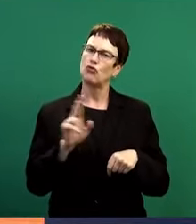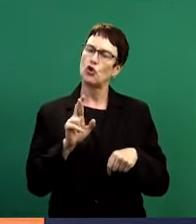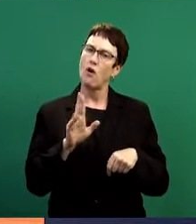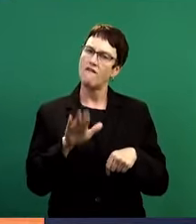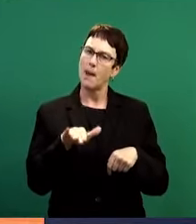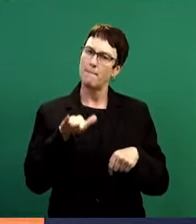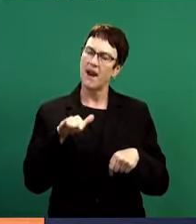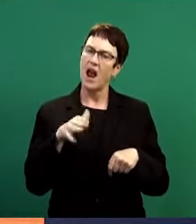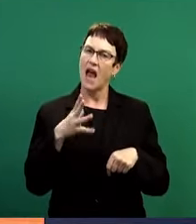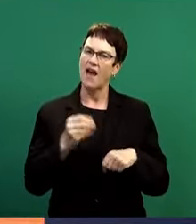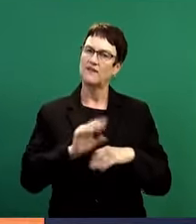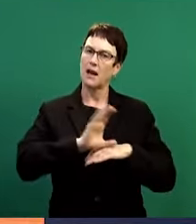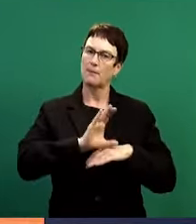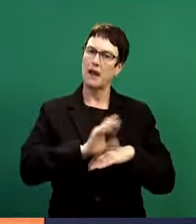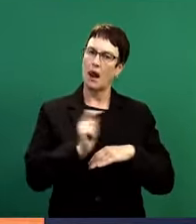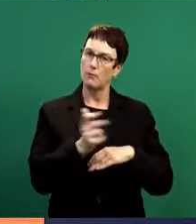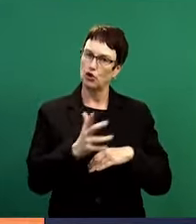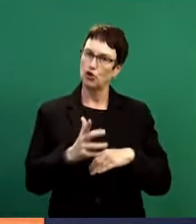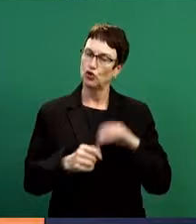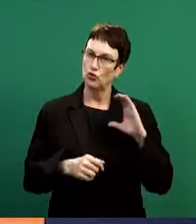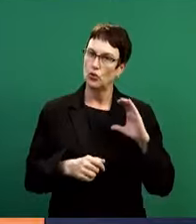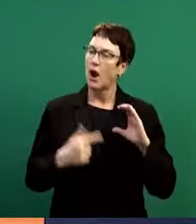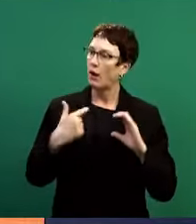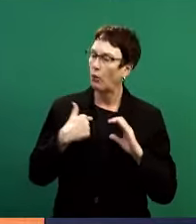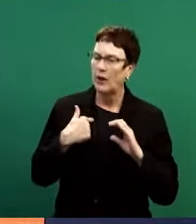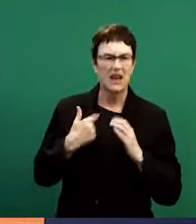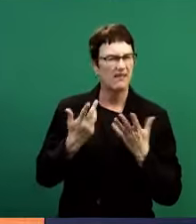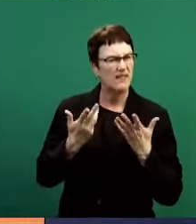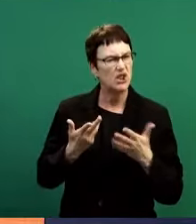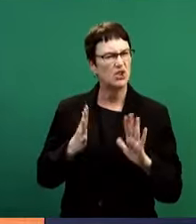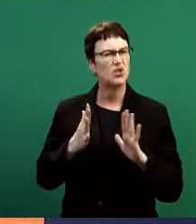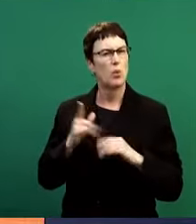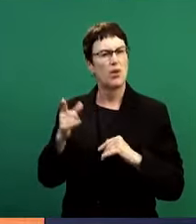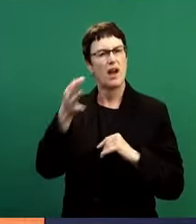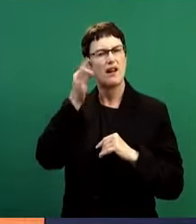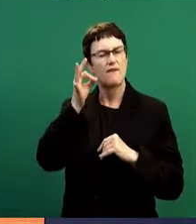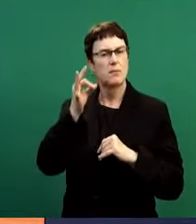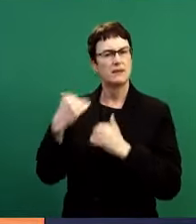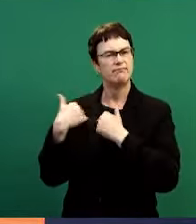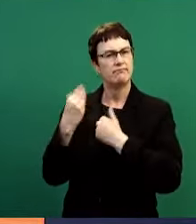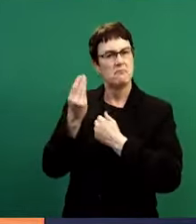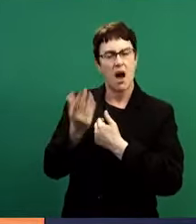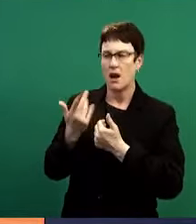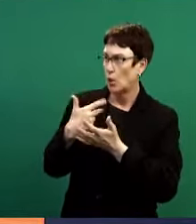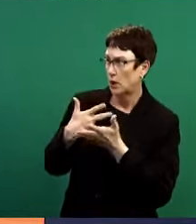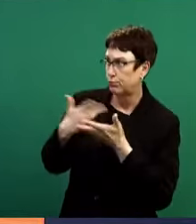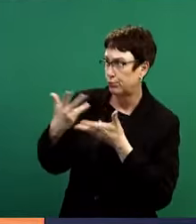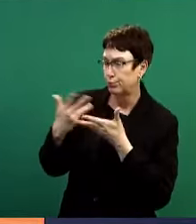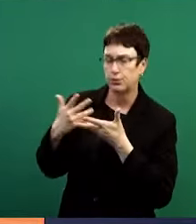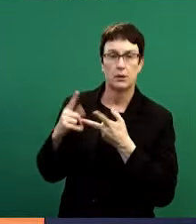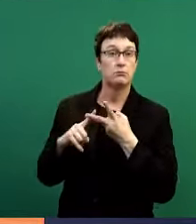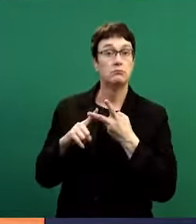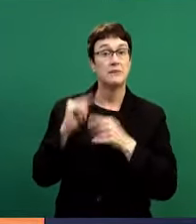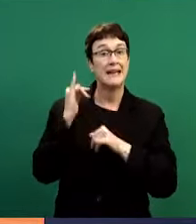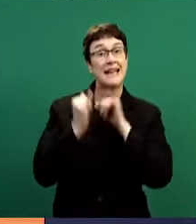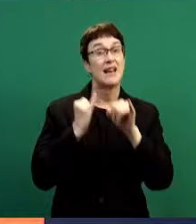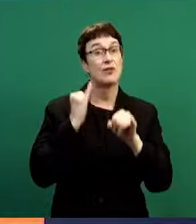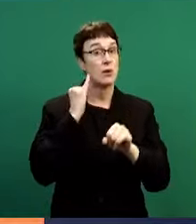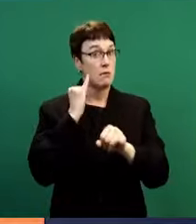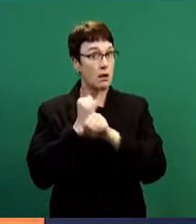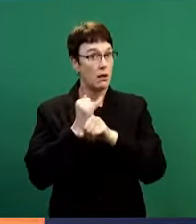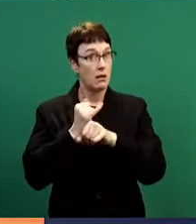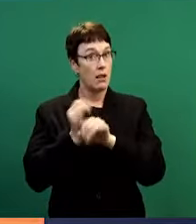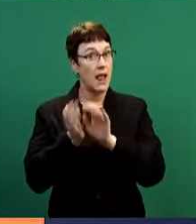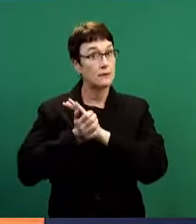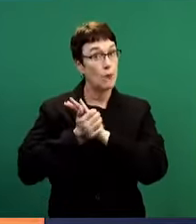Treasury. We also have brought in international expertise to engage on these matters.